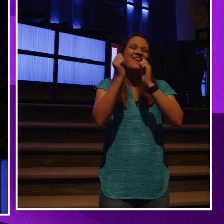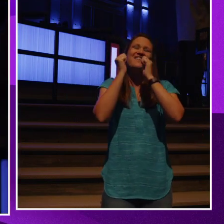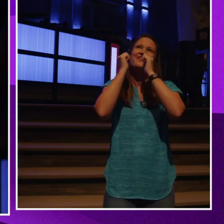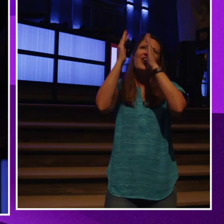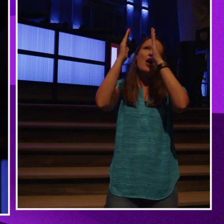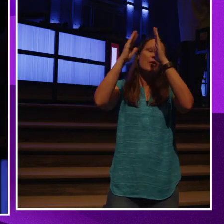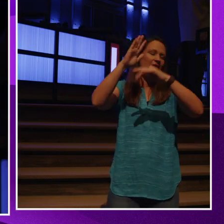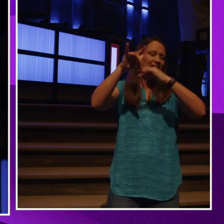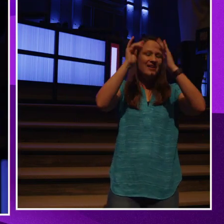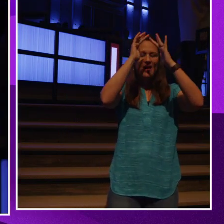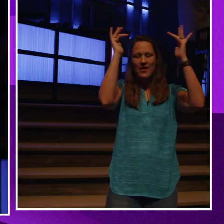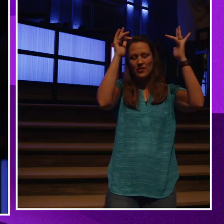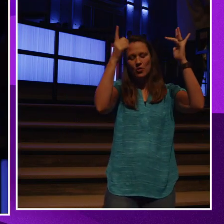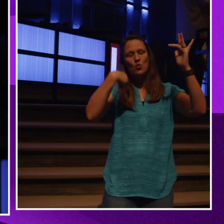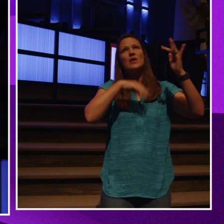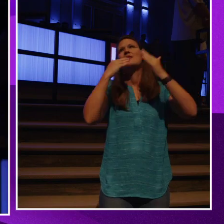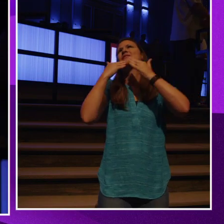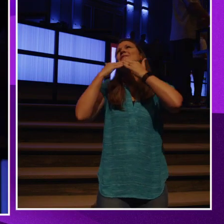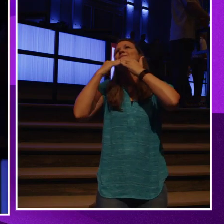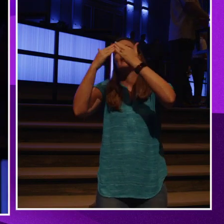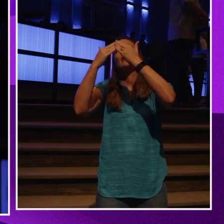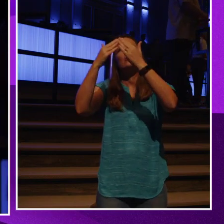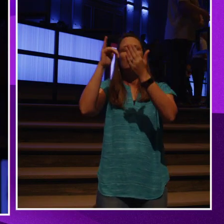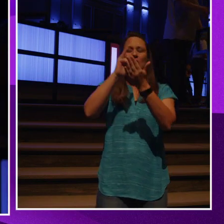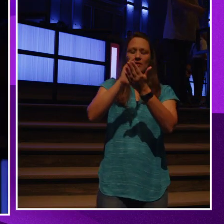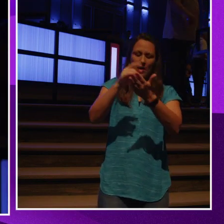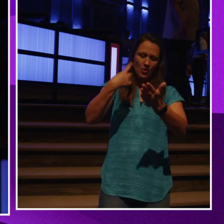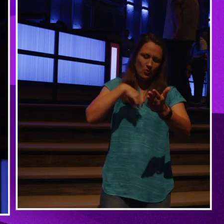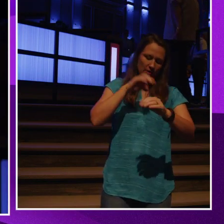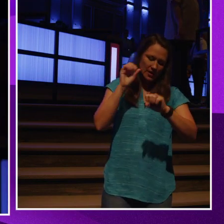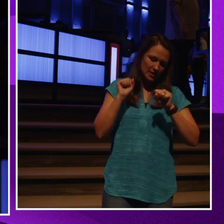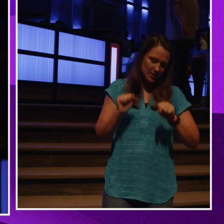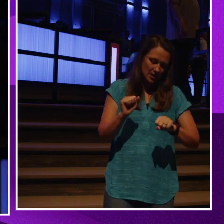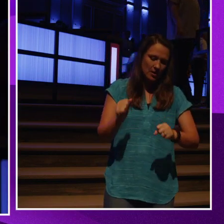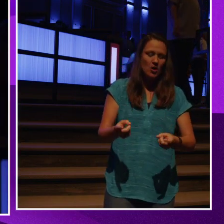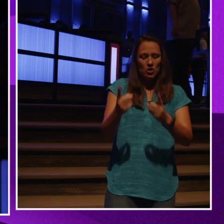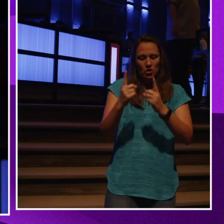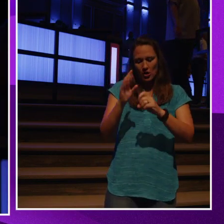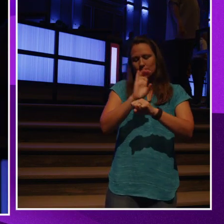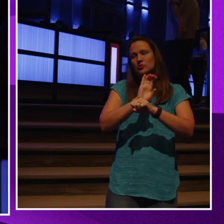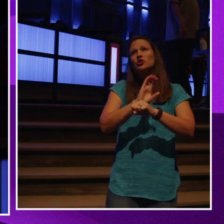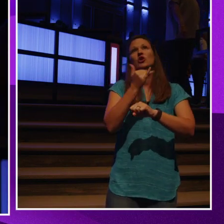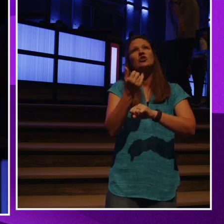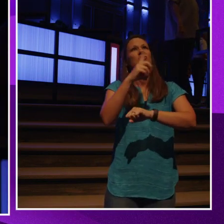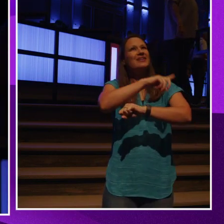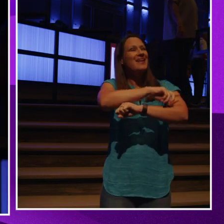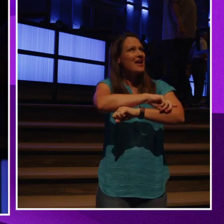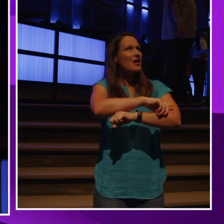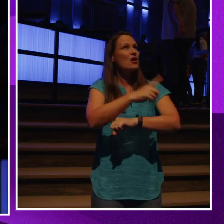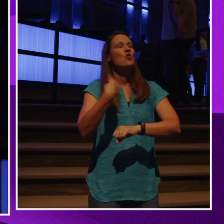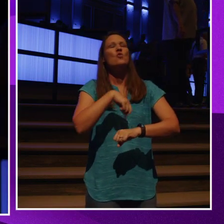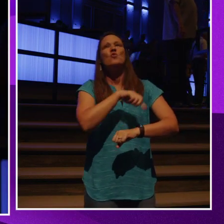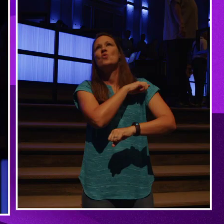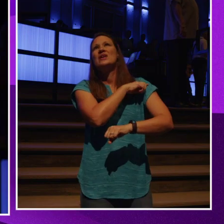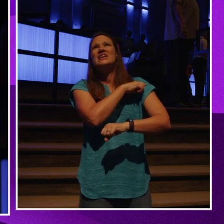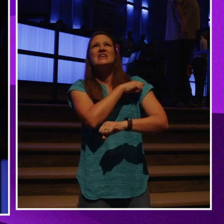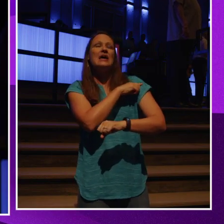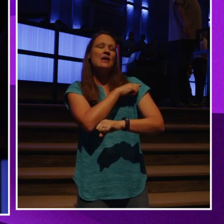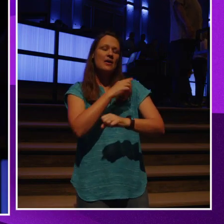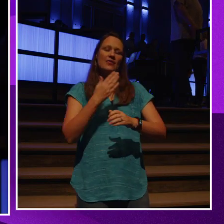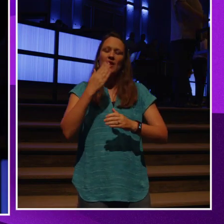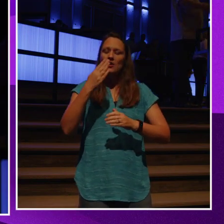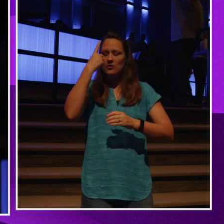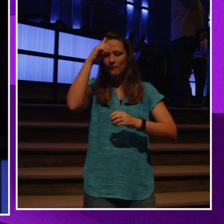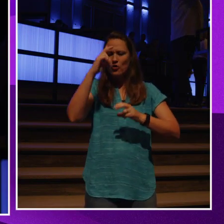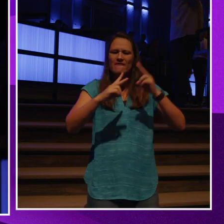thank you for the privilege to be here in this place today with these people. We thank you for all of our guests and all of our Central family that you've